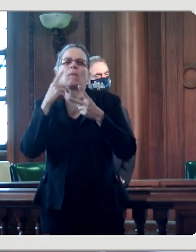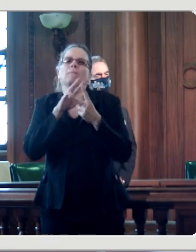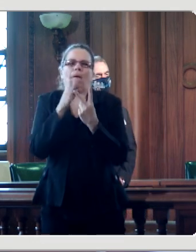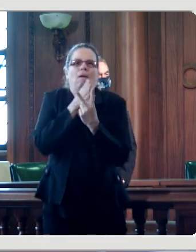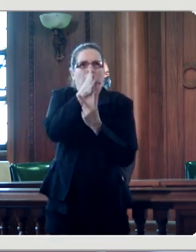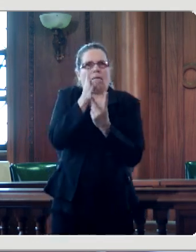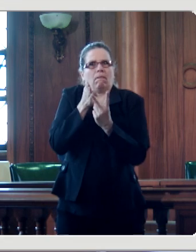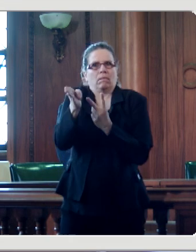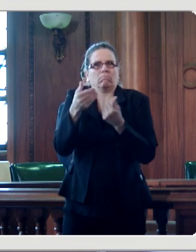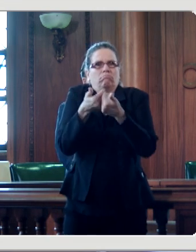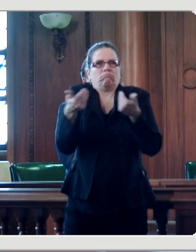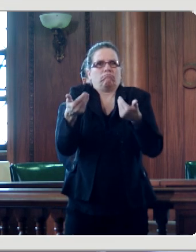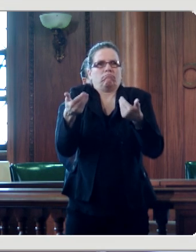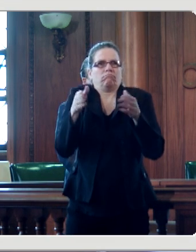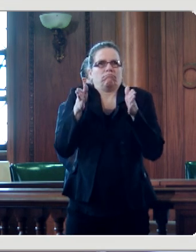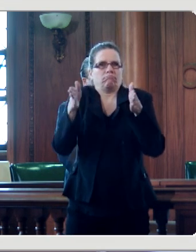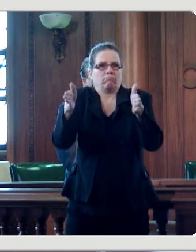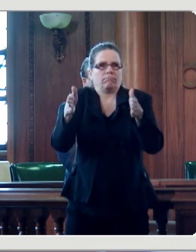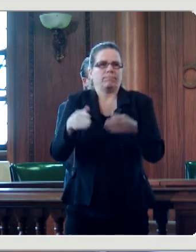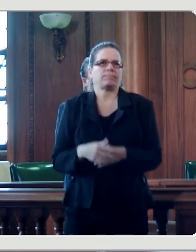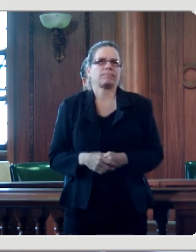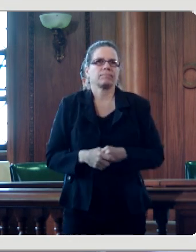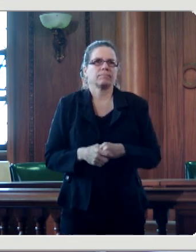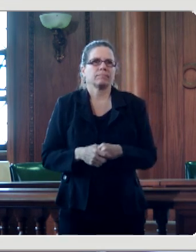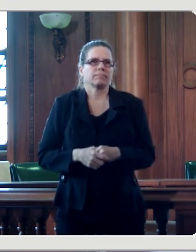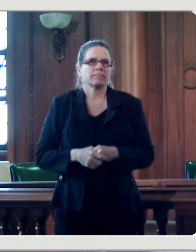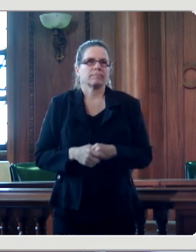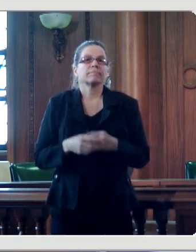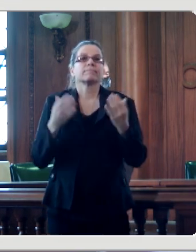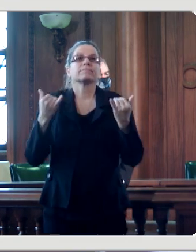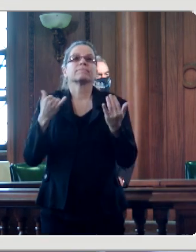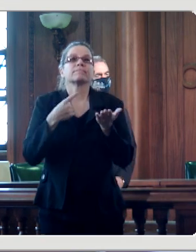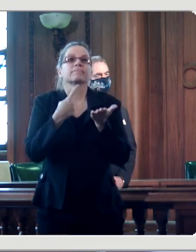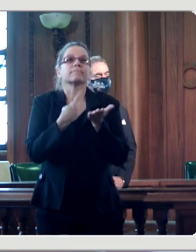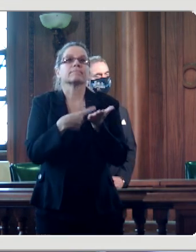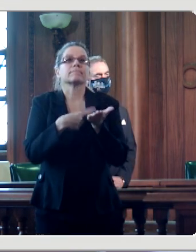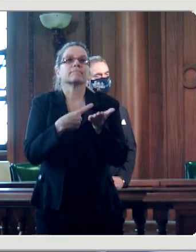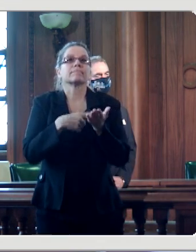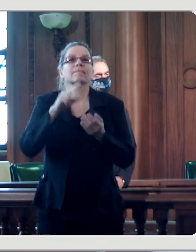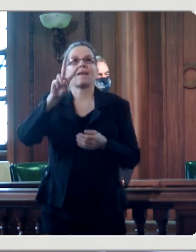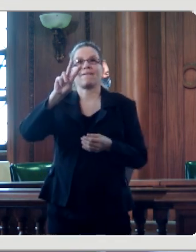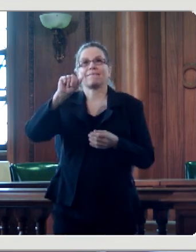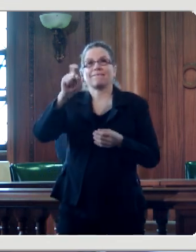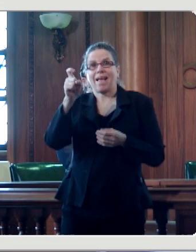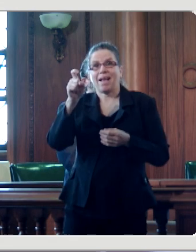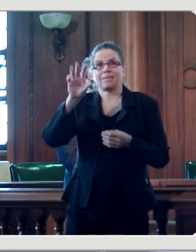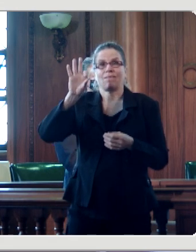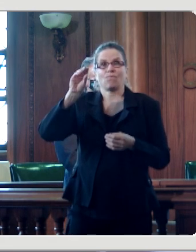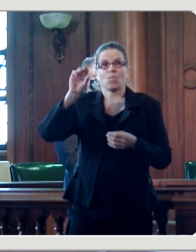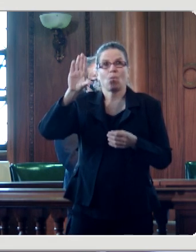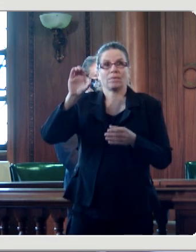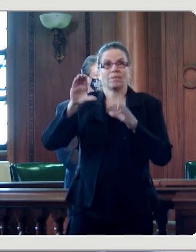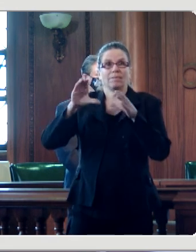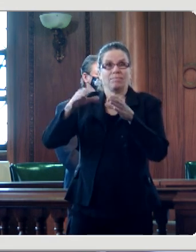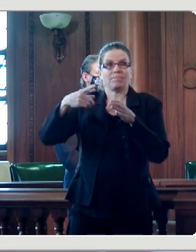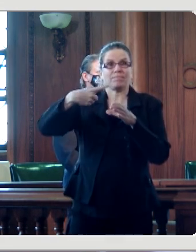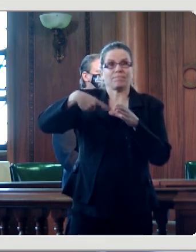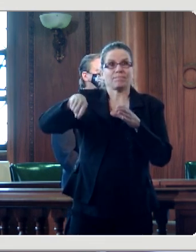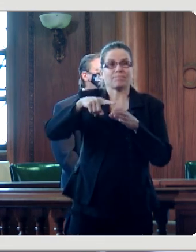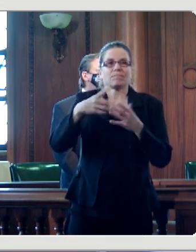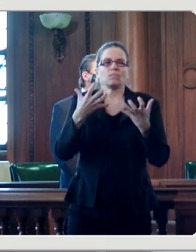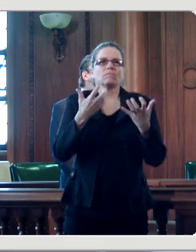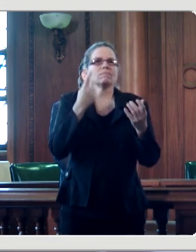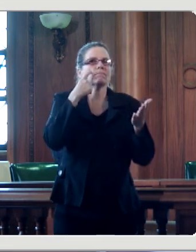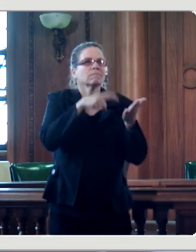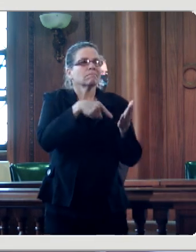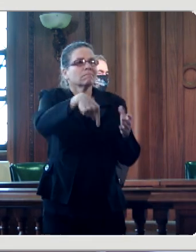followed. The VaxForce Committee, again, as the mayor said, we are grateful for those individuals who